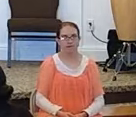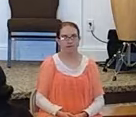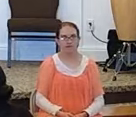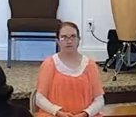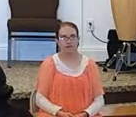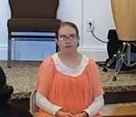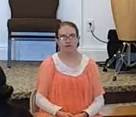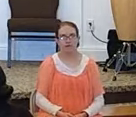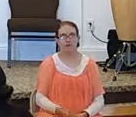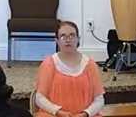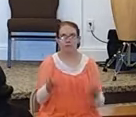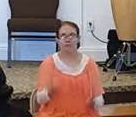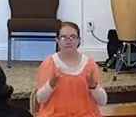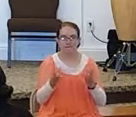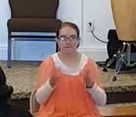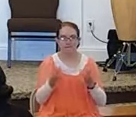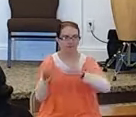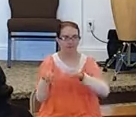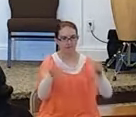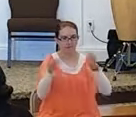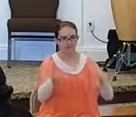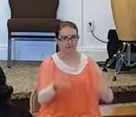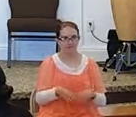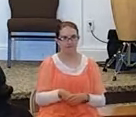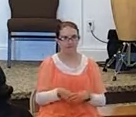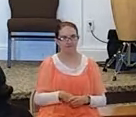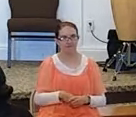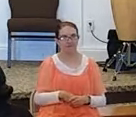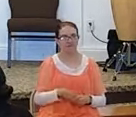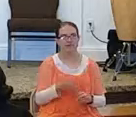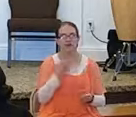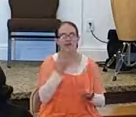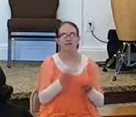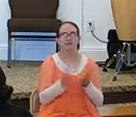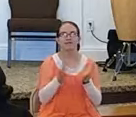Well, what do you want me to do? You know, that's pretty good. Jesus,